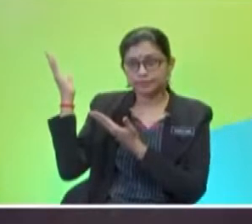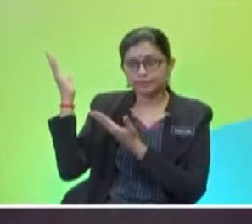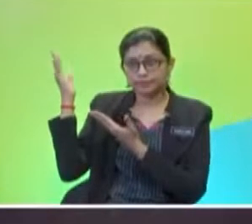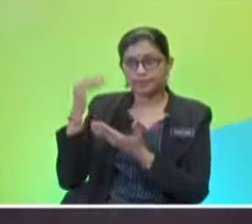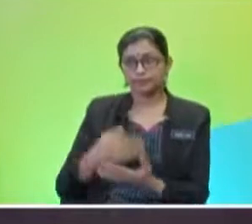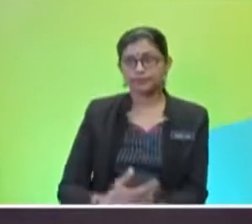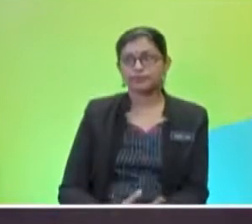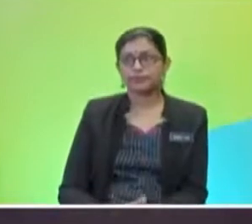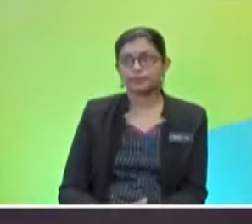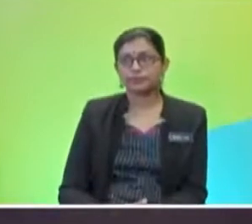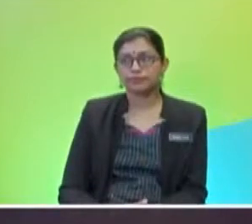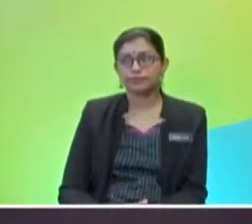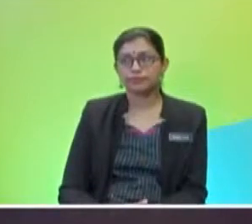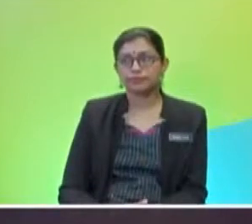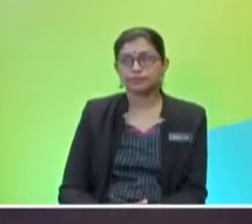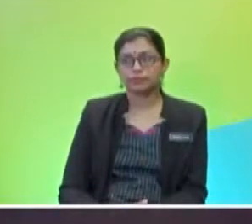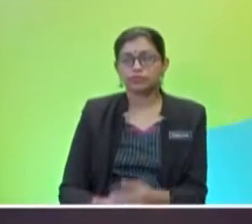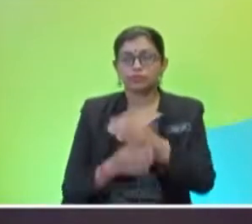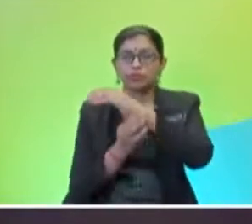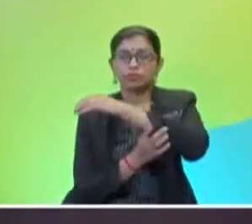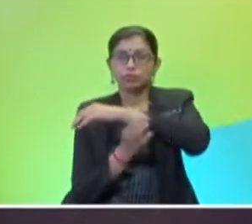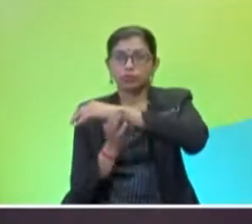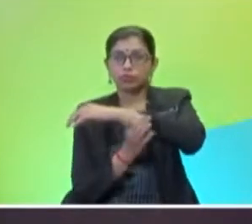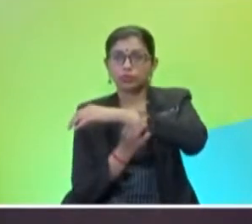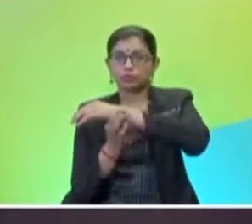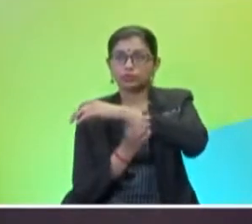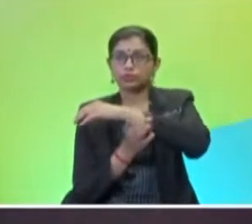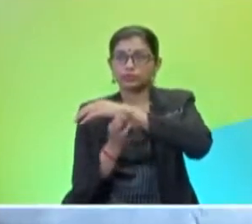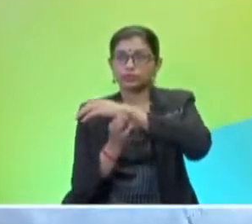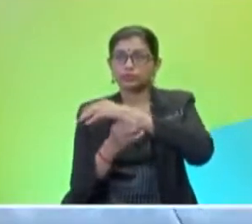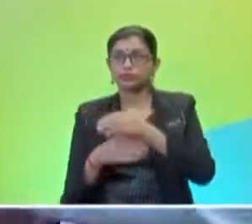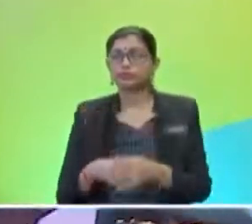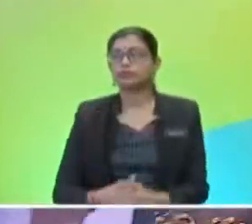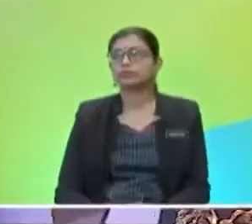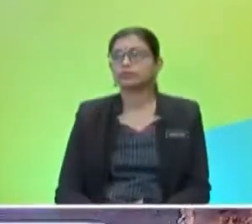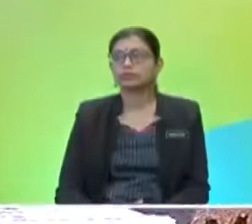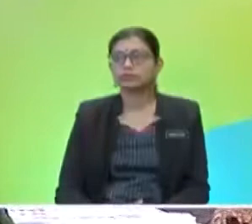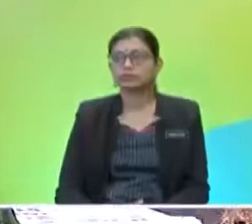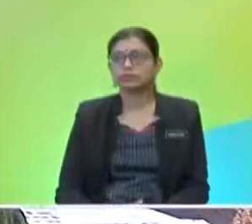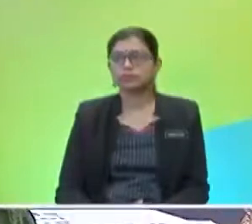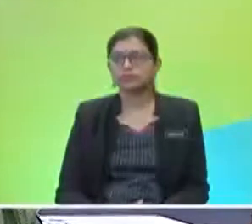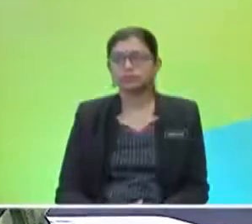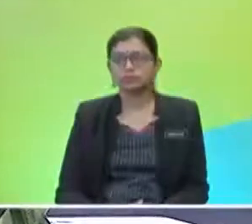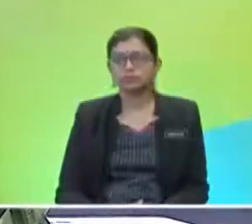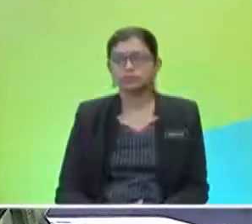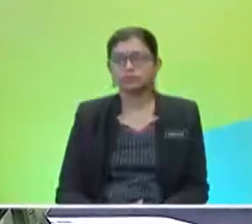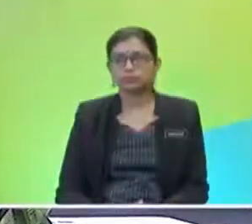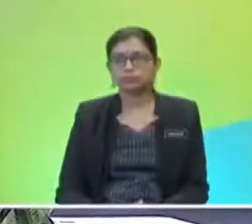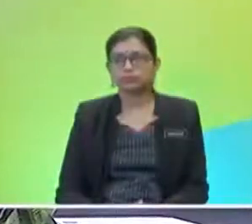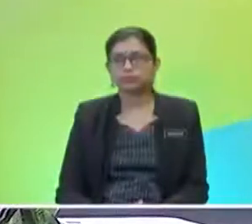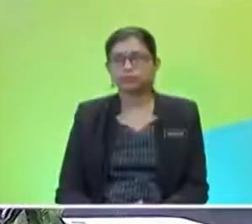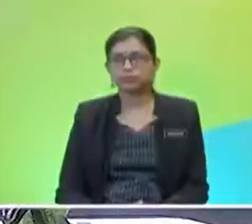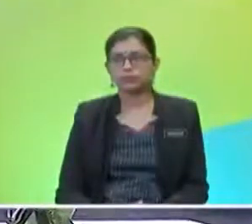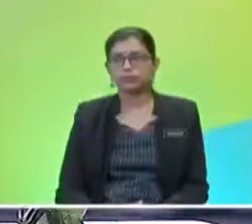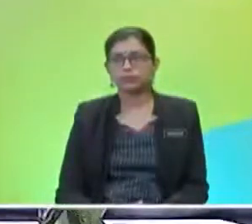be the bone of the book. Mm-hmm. So you need to place it just right here.